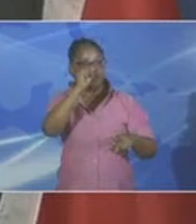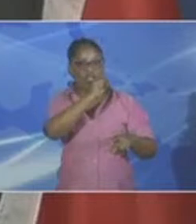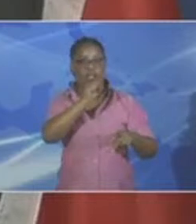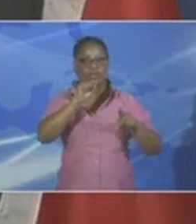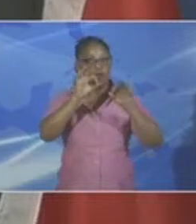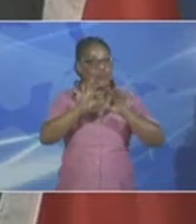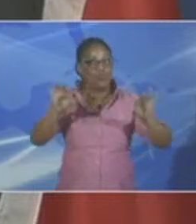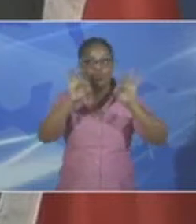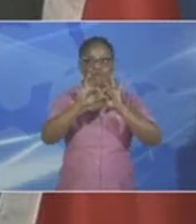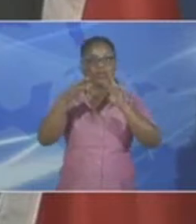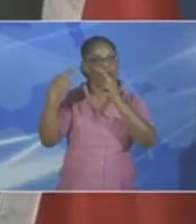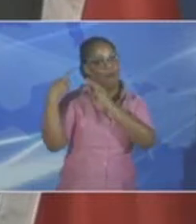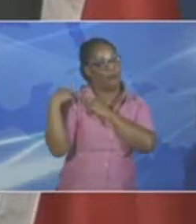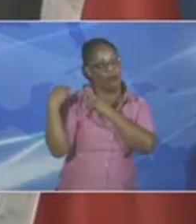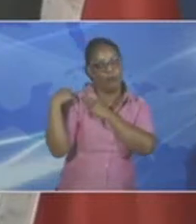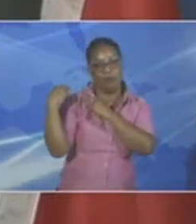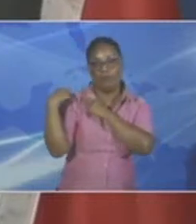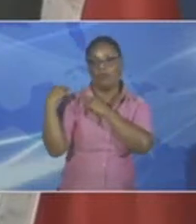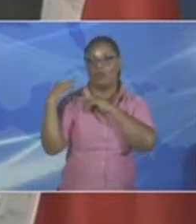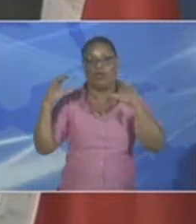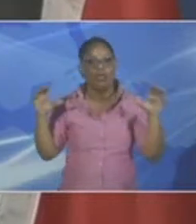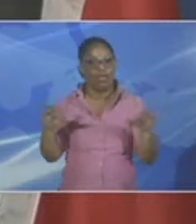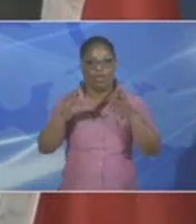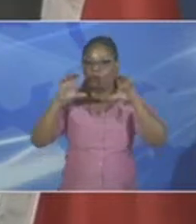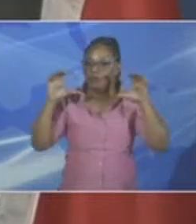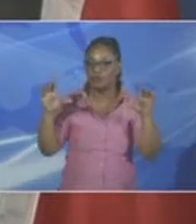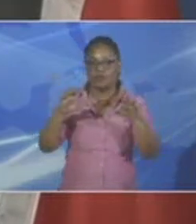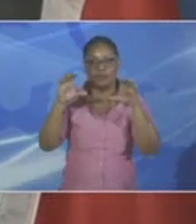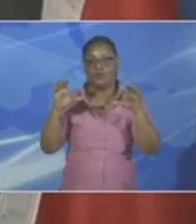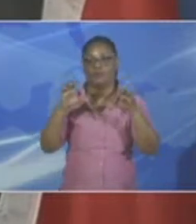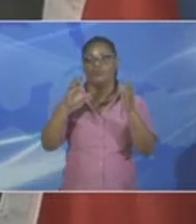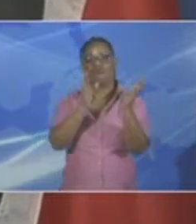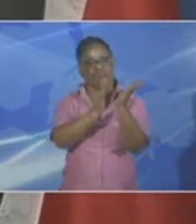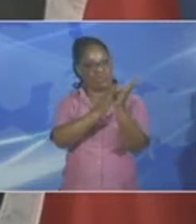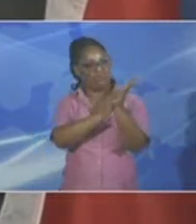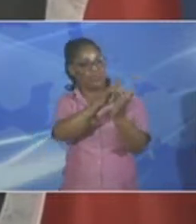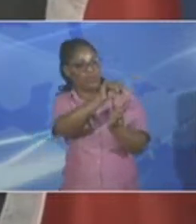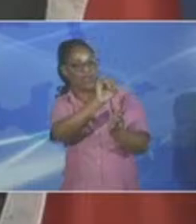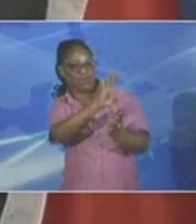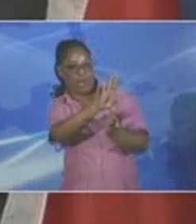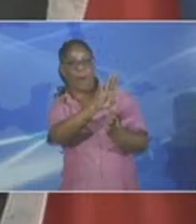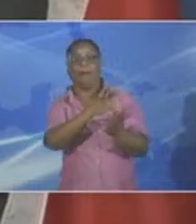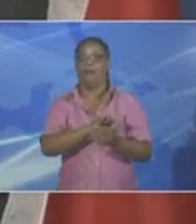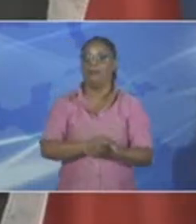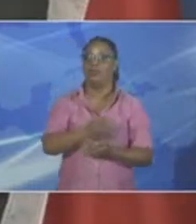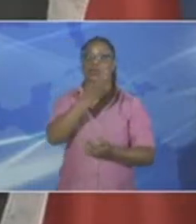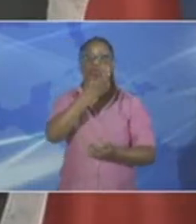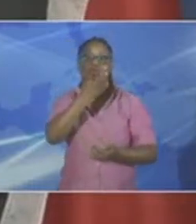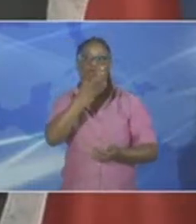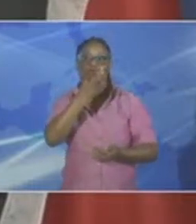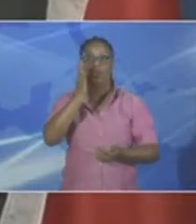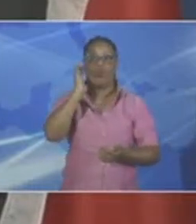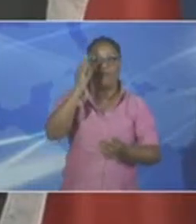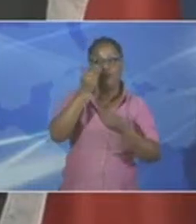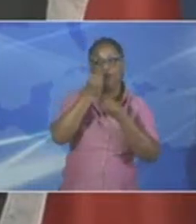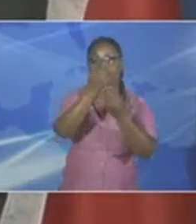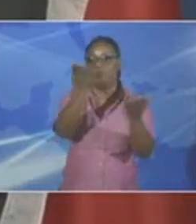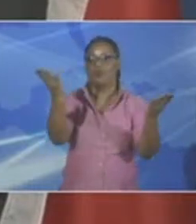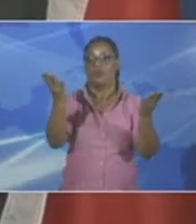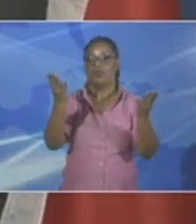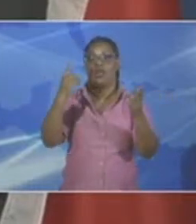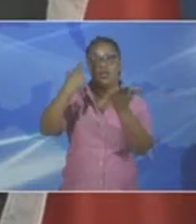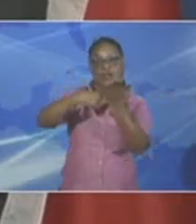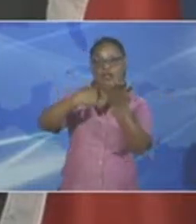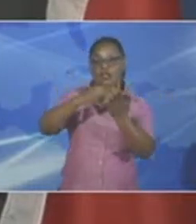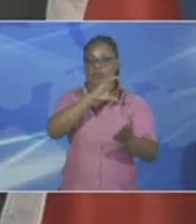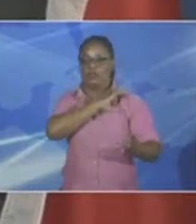us. And very soon, this matter will go before the cabinet, and we will say to the country and ask the country